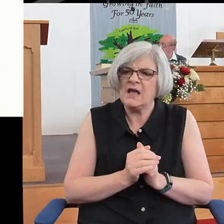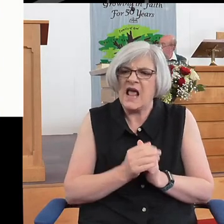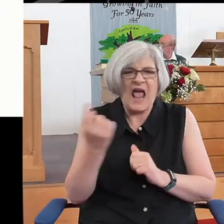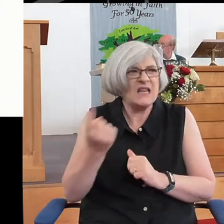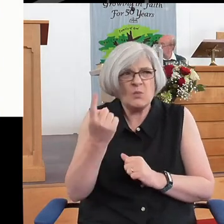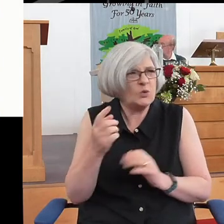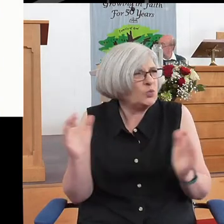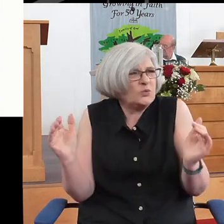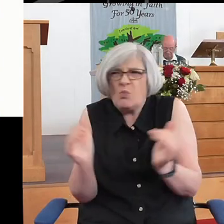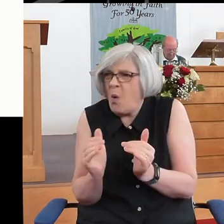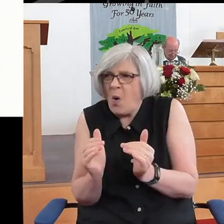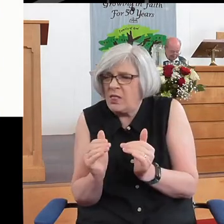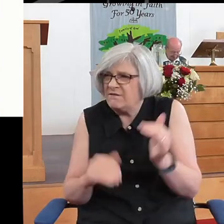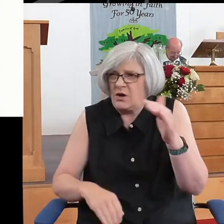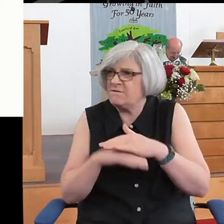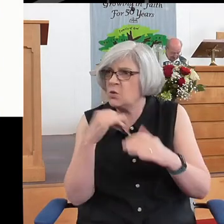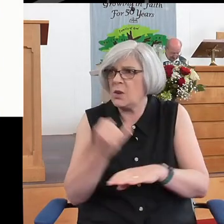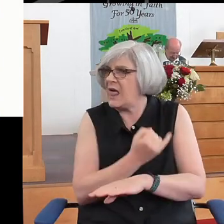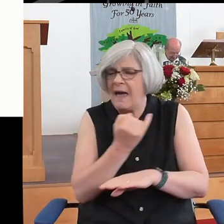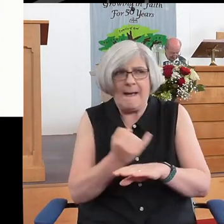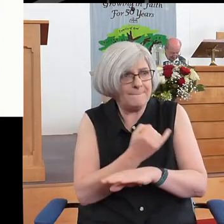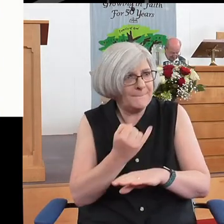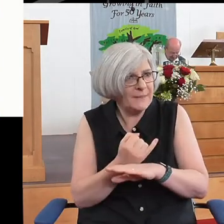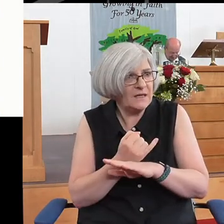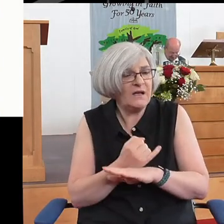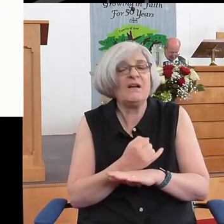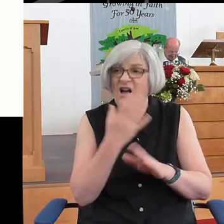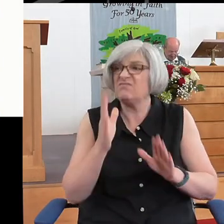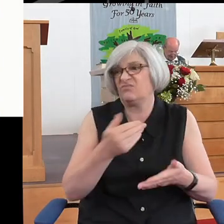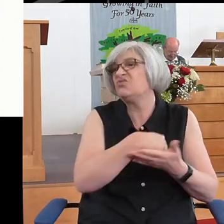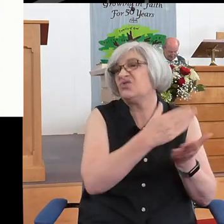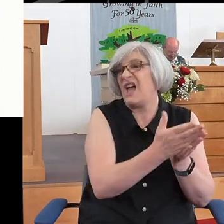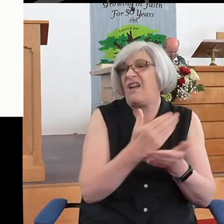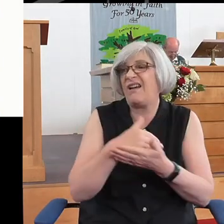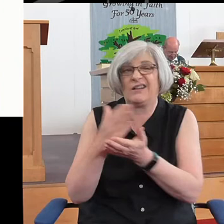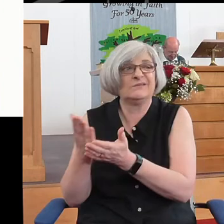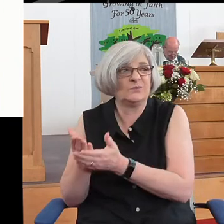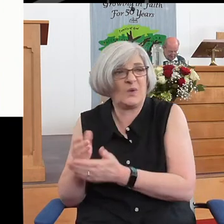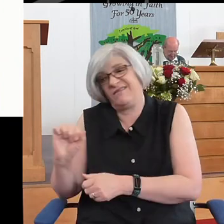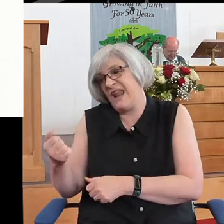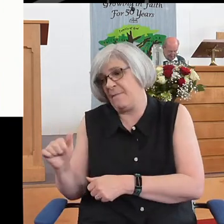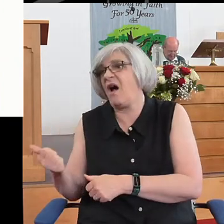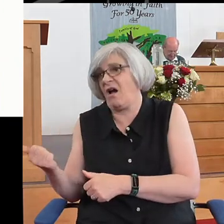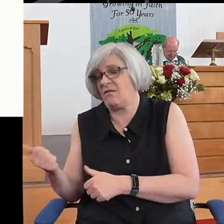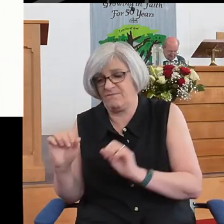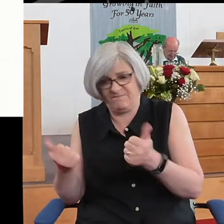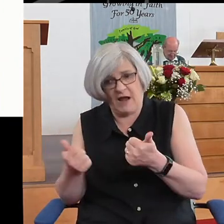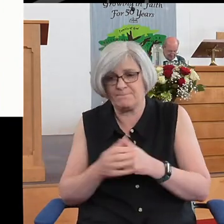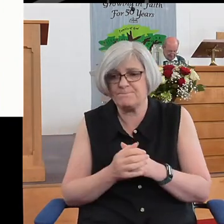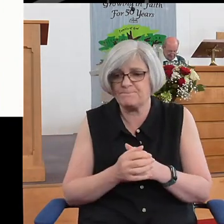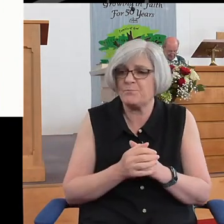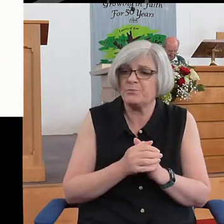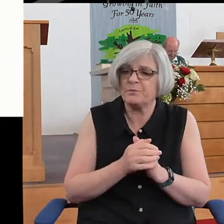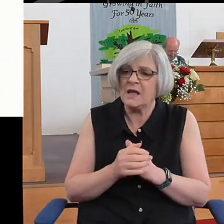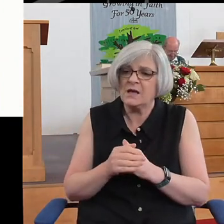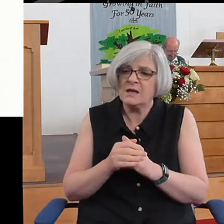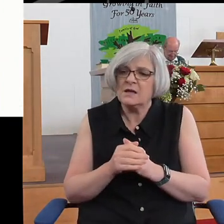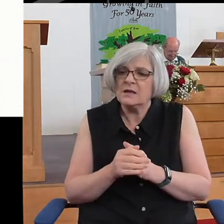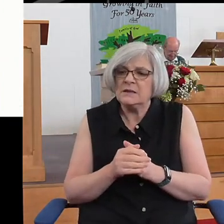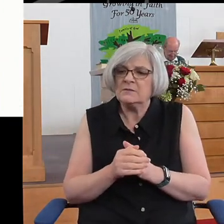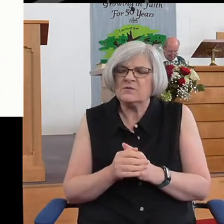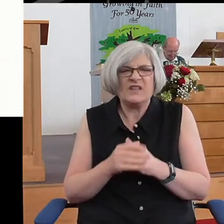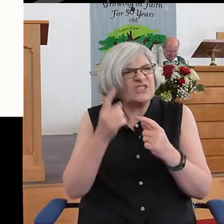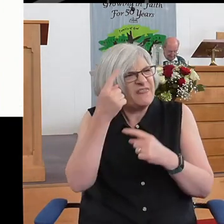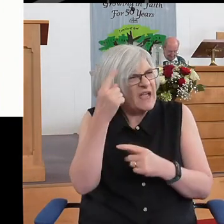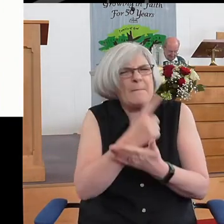too small for a whole lamb, they must share one with their nearest neighbour, having taken into account the number